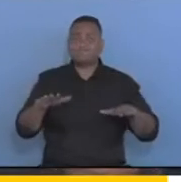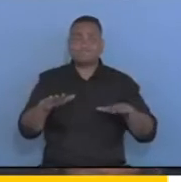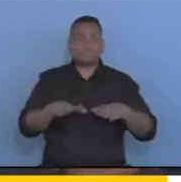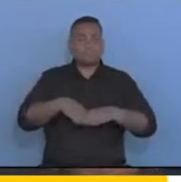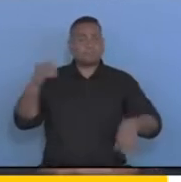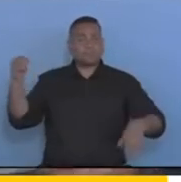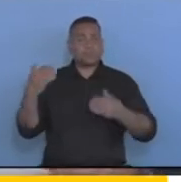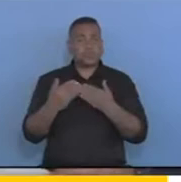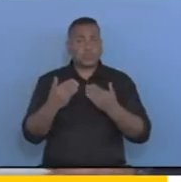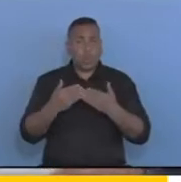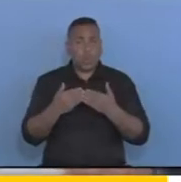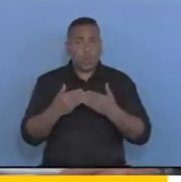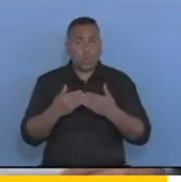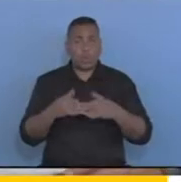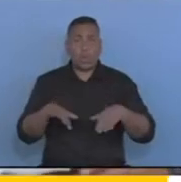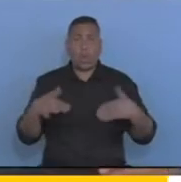Smith,